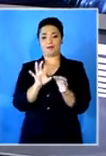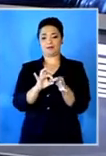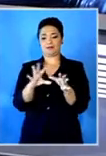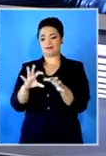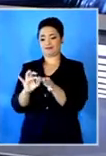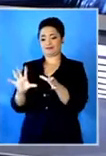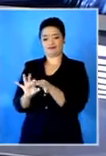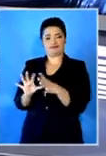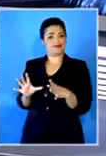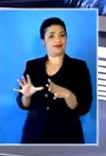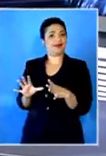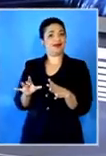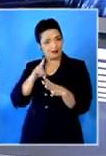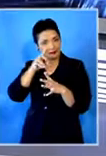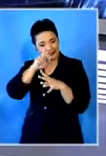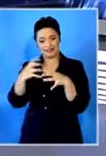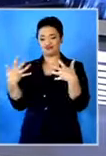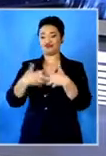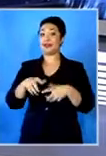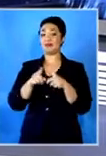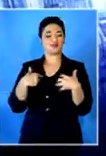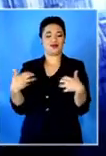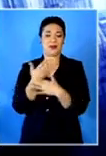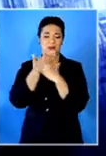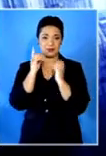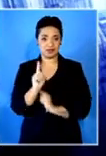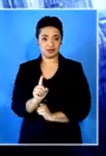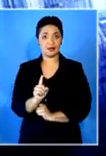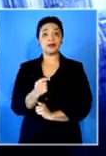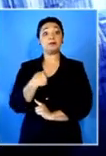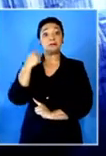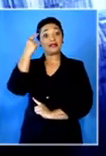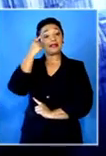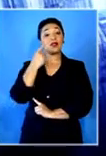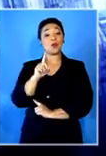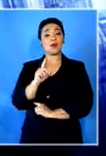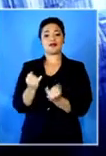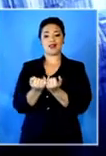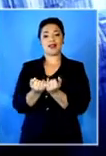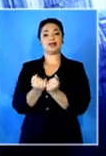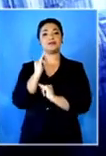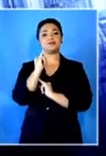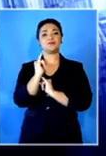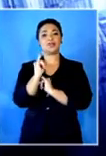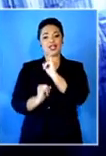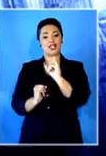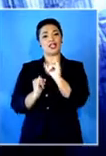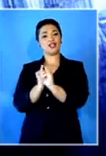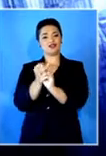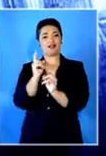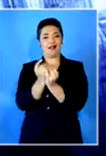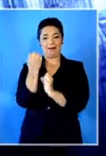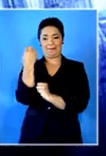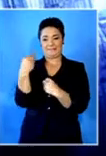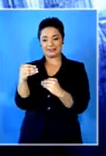that is disappointing, but it's not entirely surprising. I also think that, you know, there's the IPAP, the industrial policy, which is a very interesting thing to